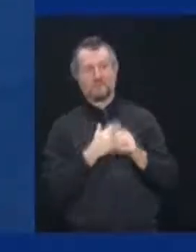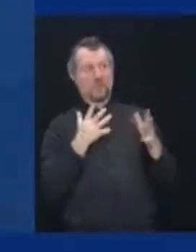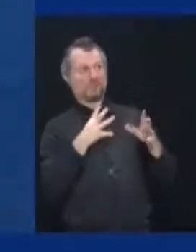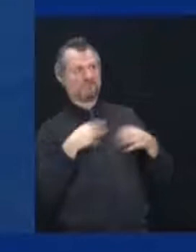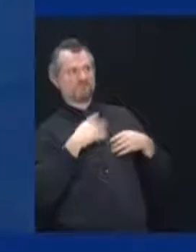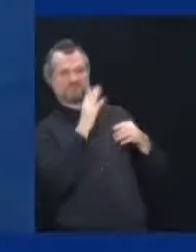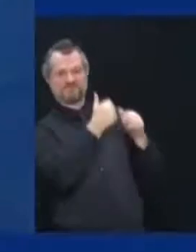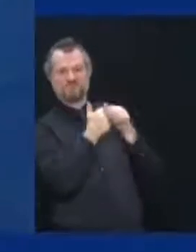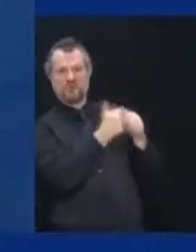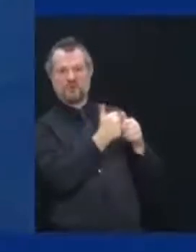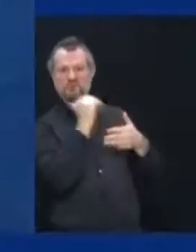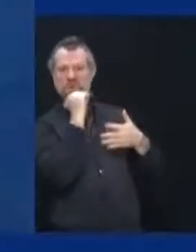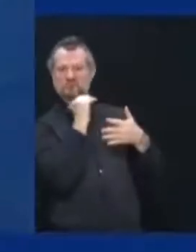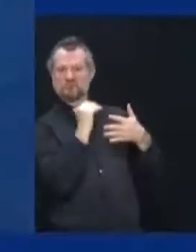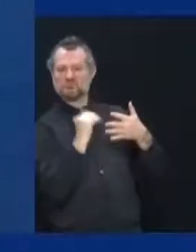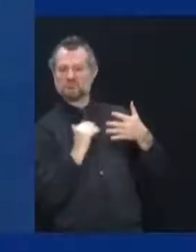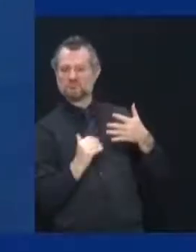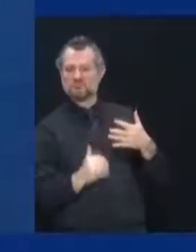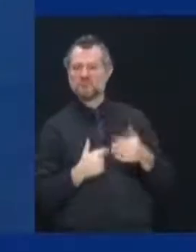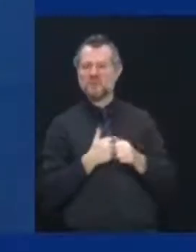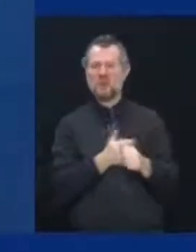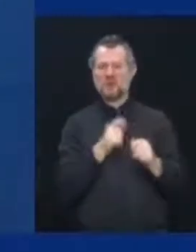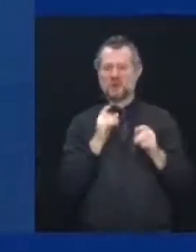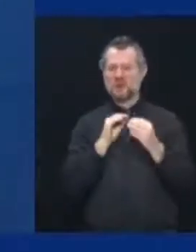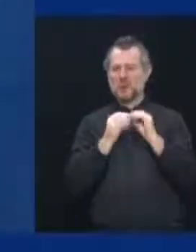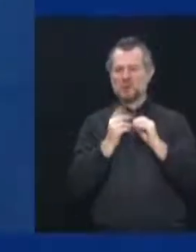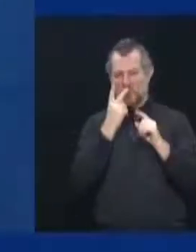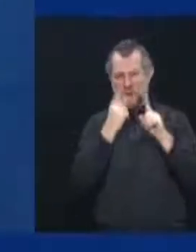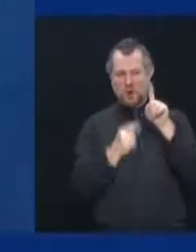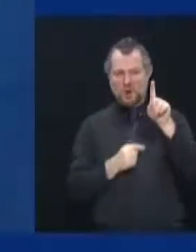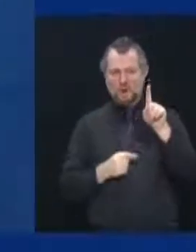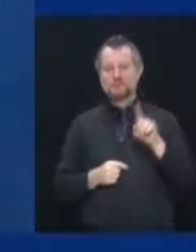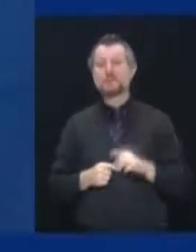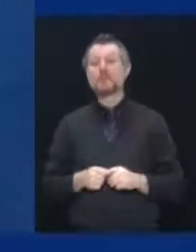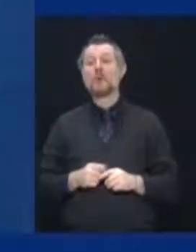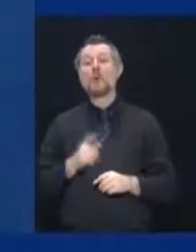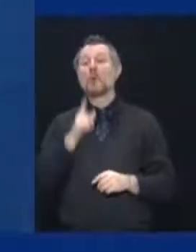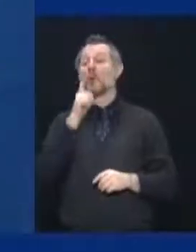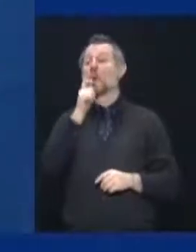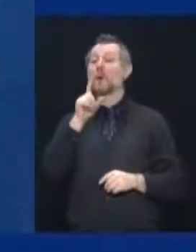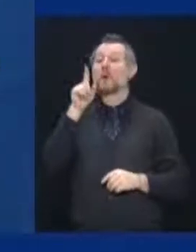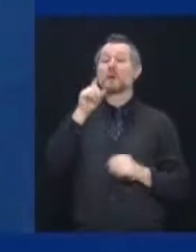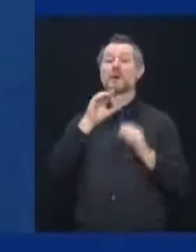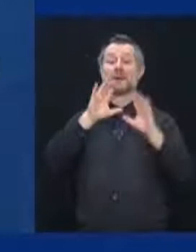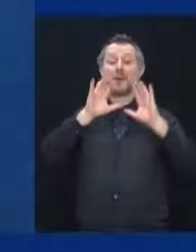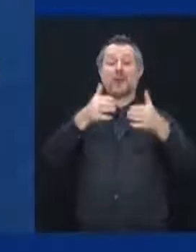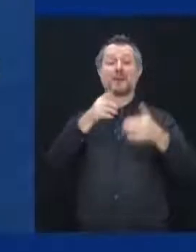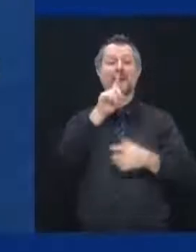as did most states. First priority was what they call